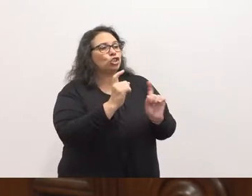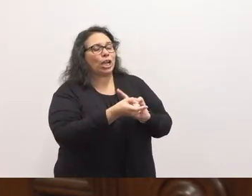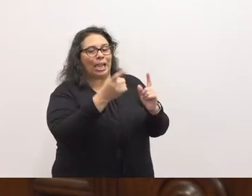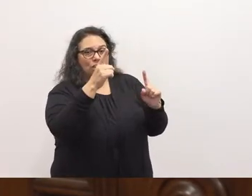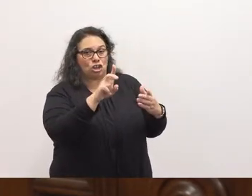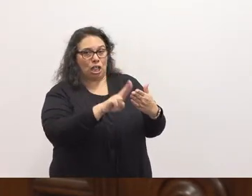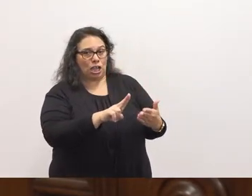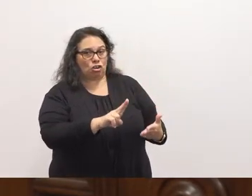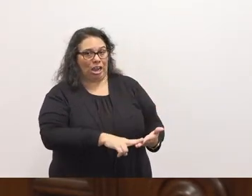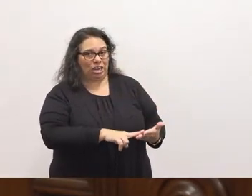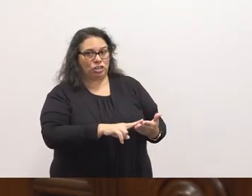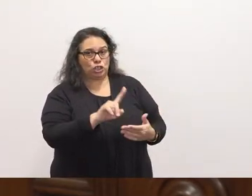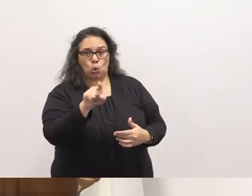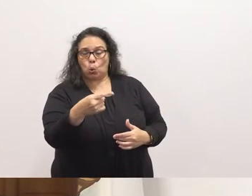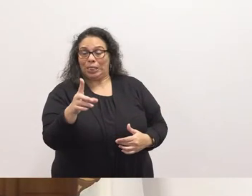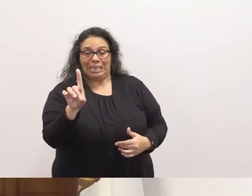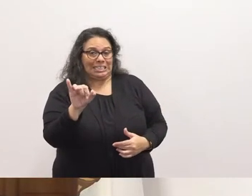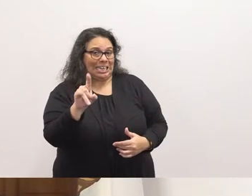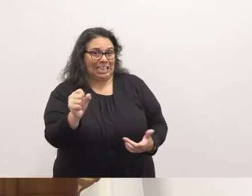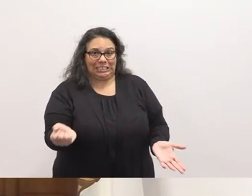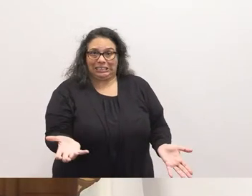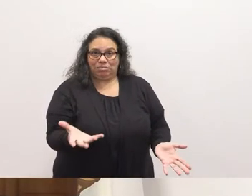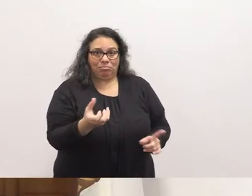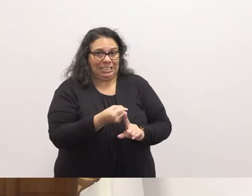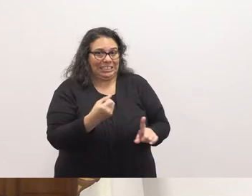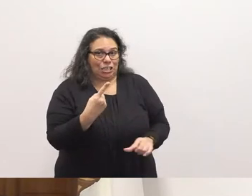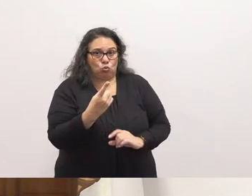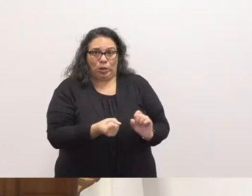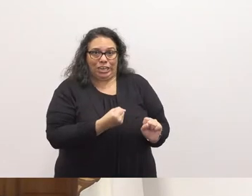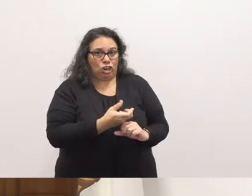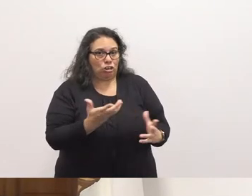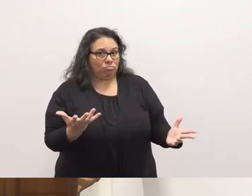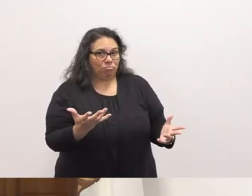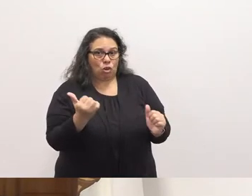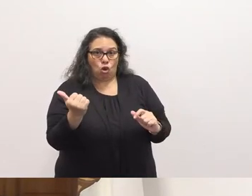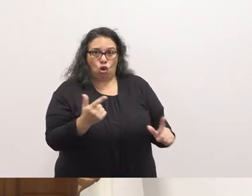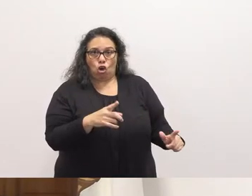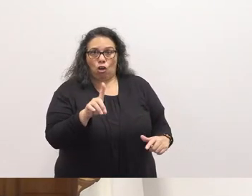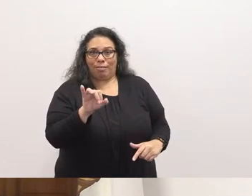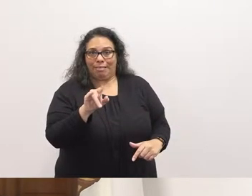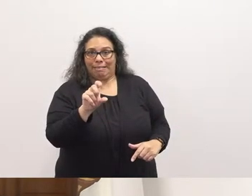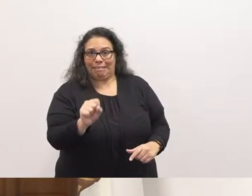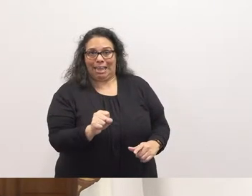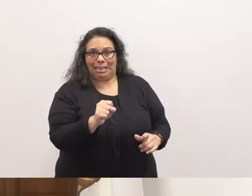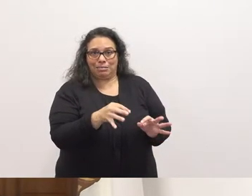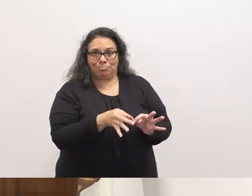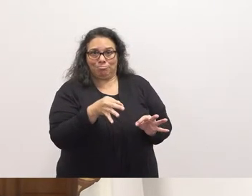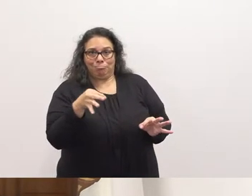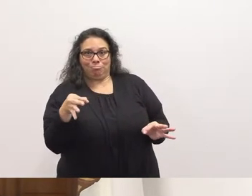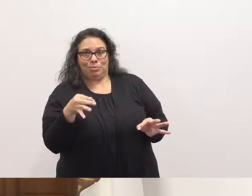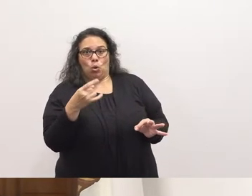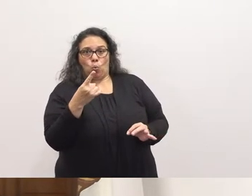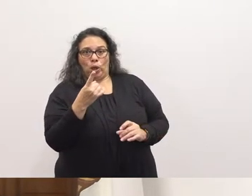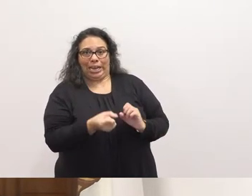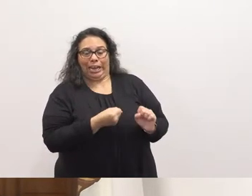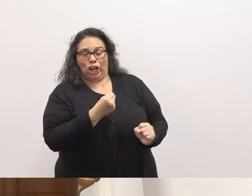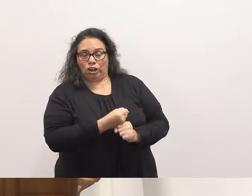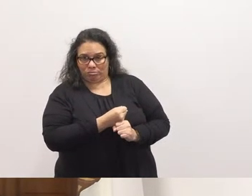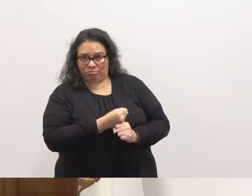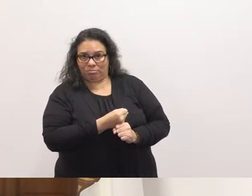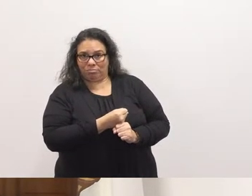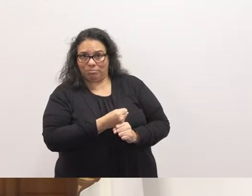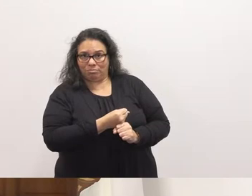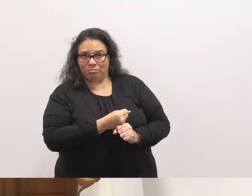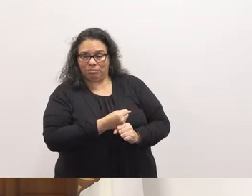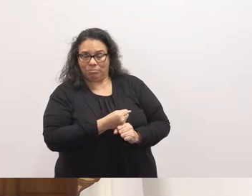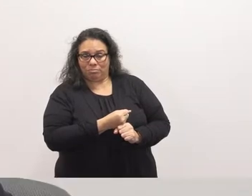contract is just dates. It just extends at 1 year. So all the dates were moved out 1 year, and any,